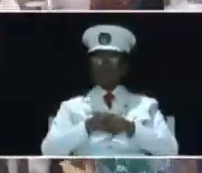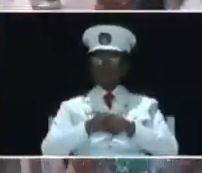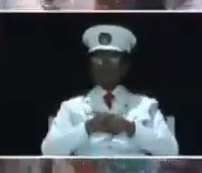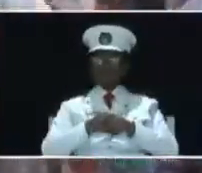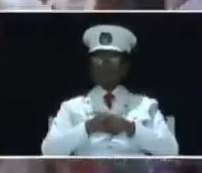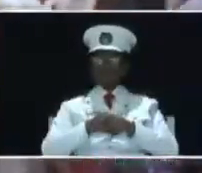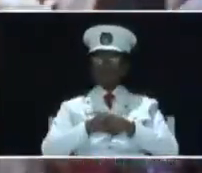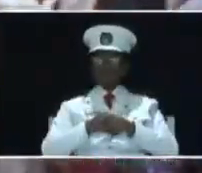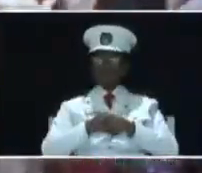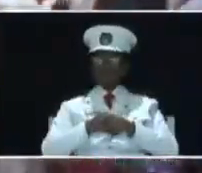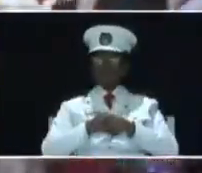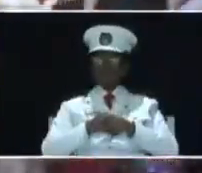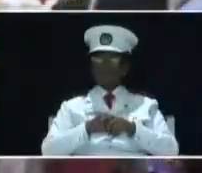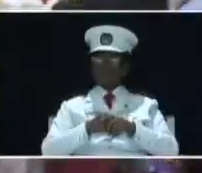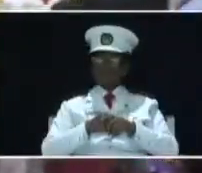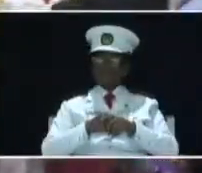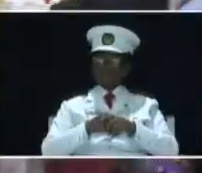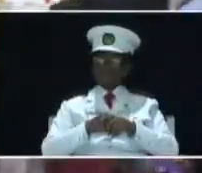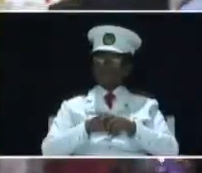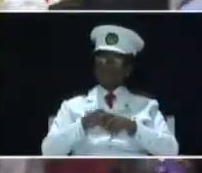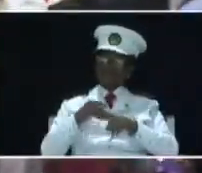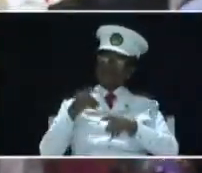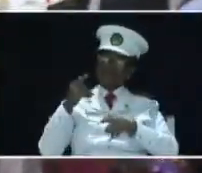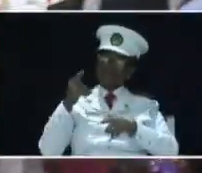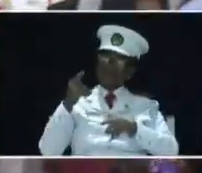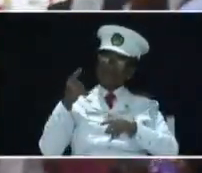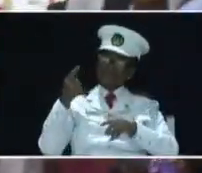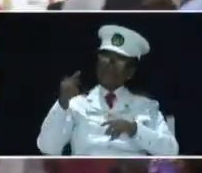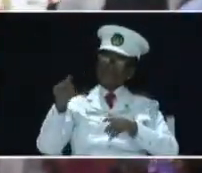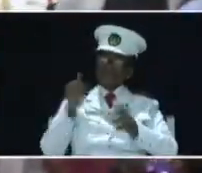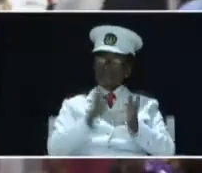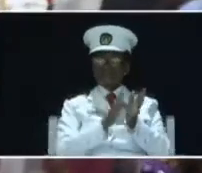The Bible says the just shall live by faith.